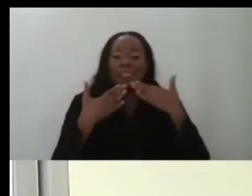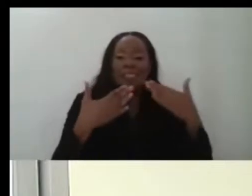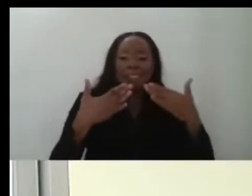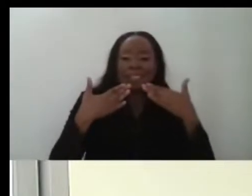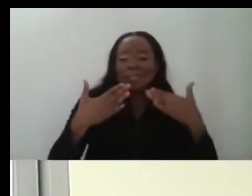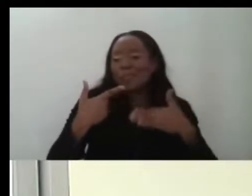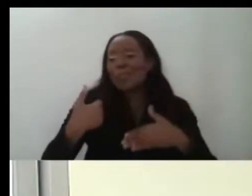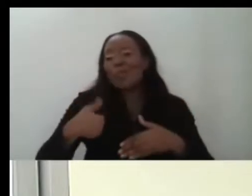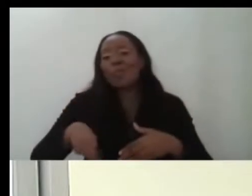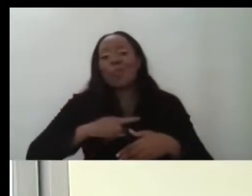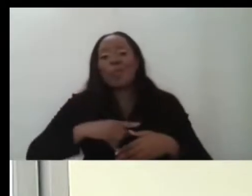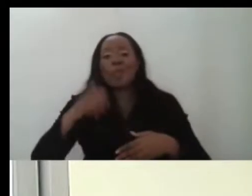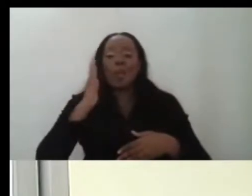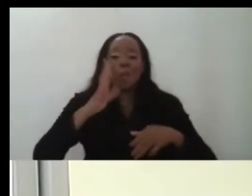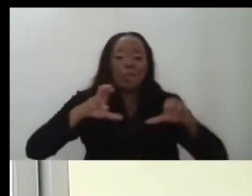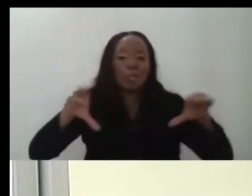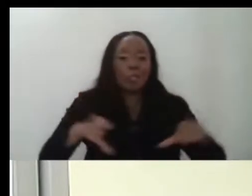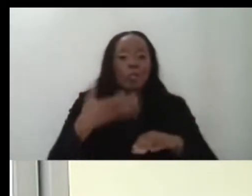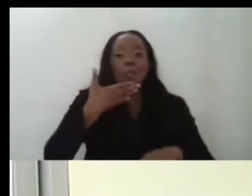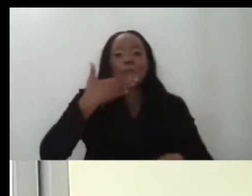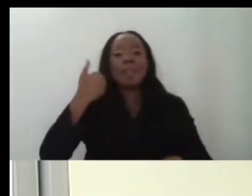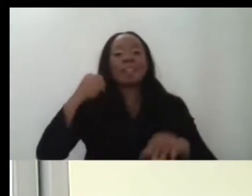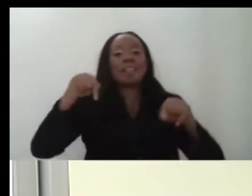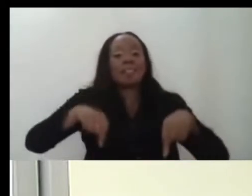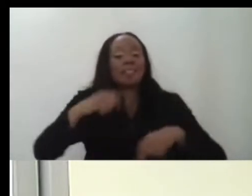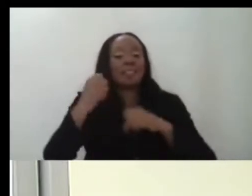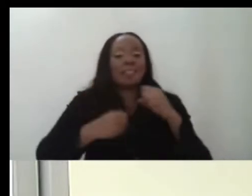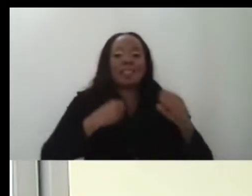we will do our best this year, as always,